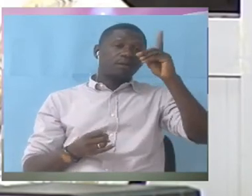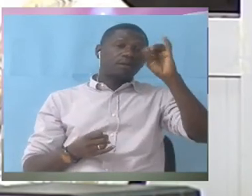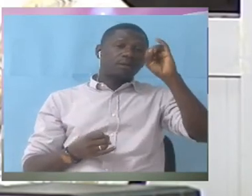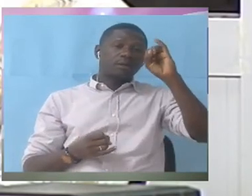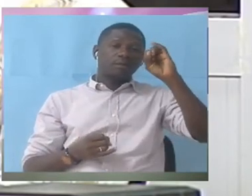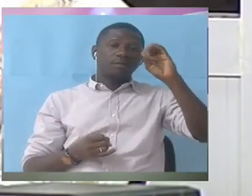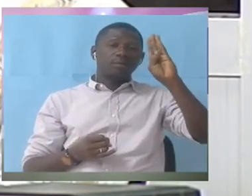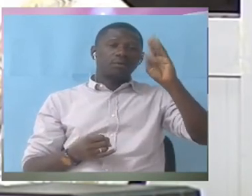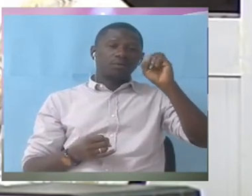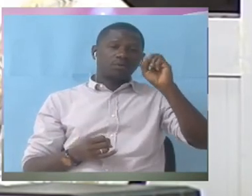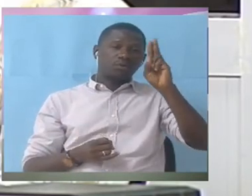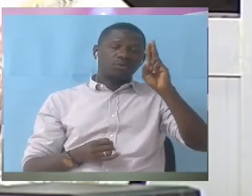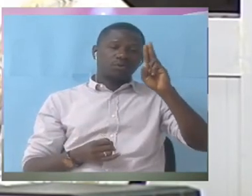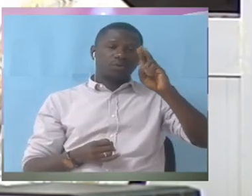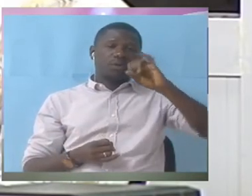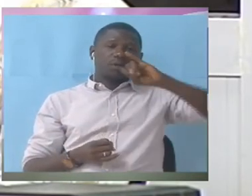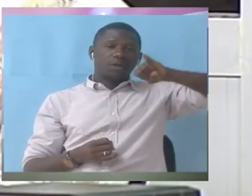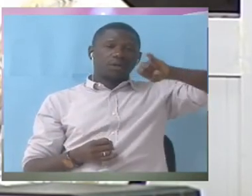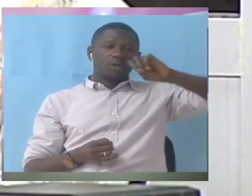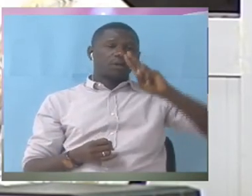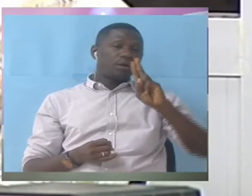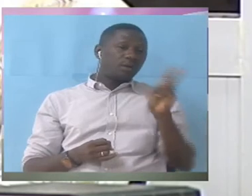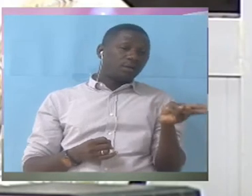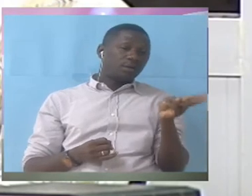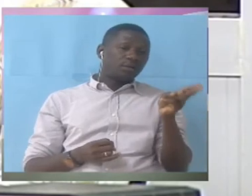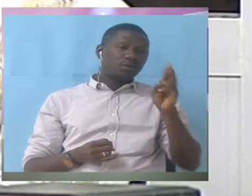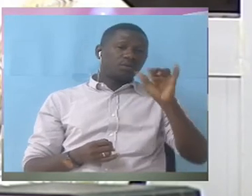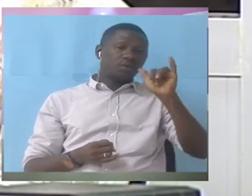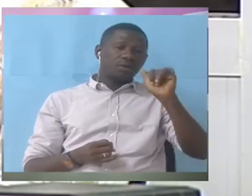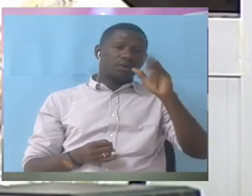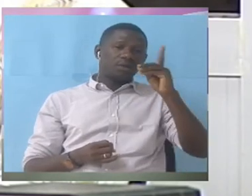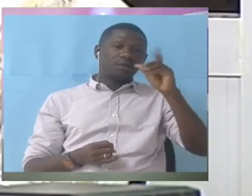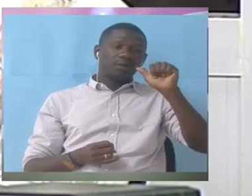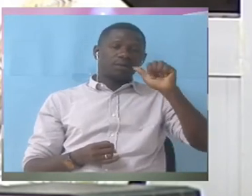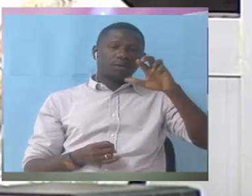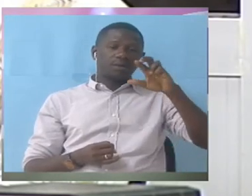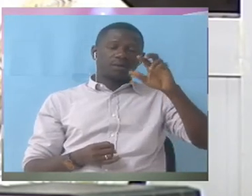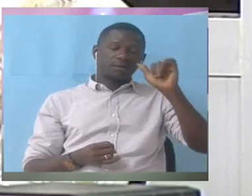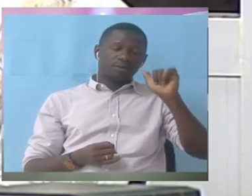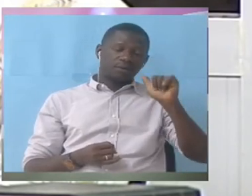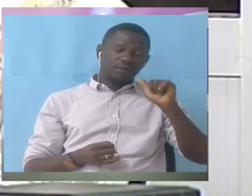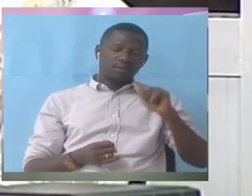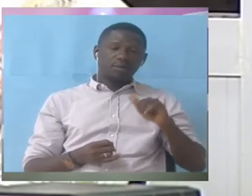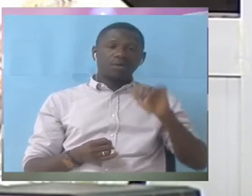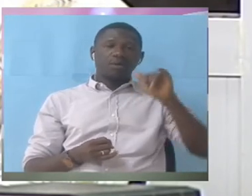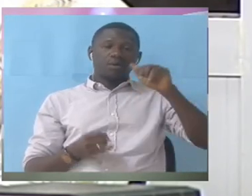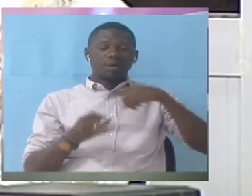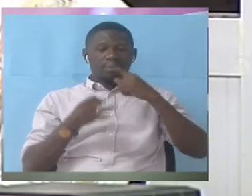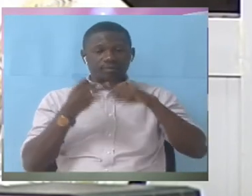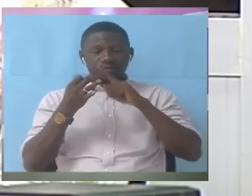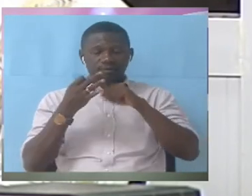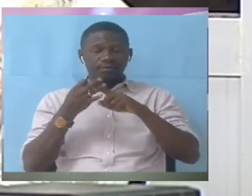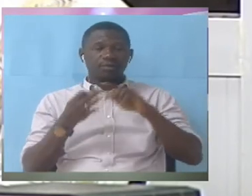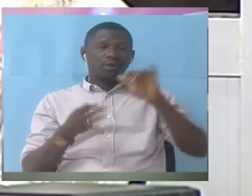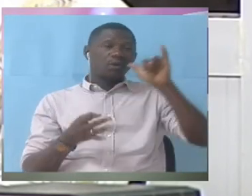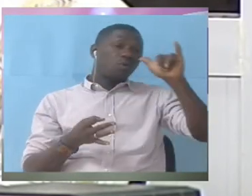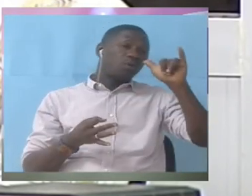lieutenant Sadibou Haidara lieutenant Yankuba Touré lieutenant Yankuba Touré